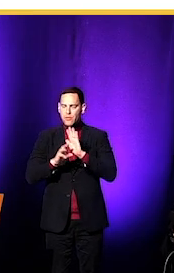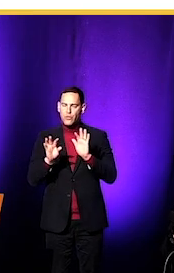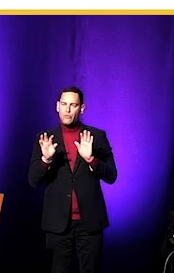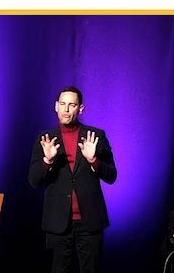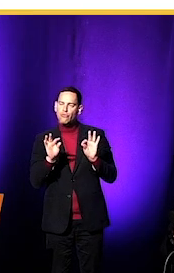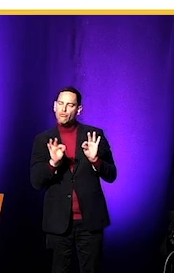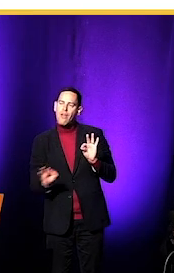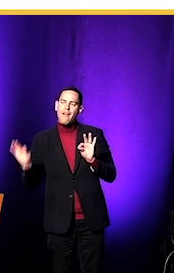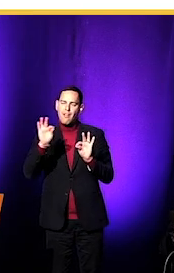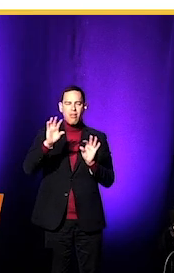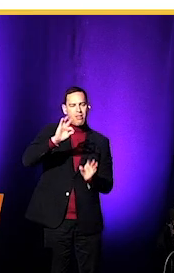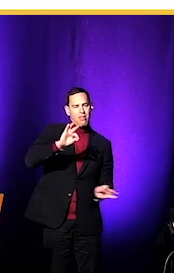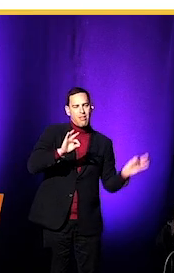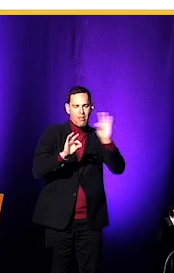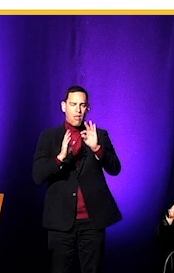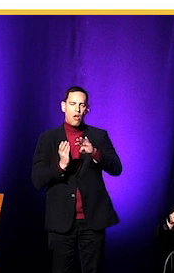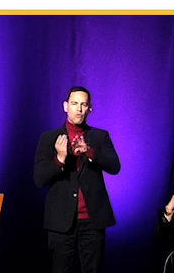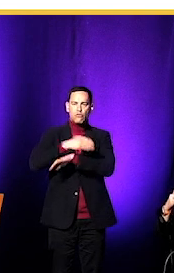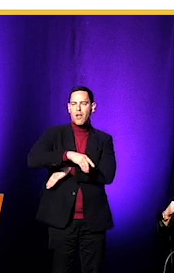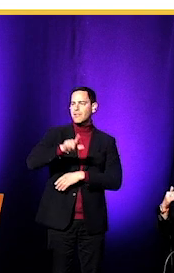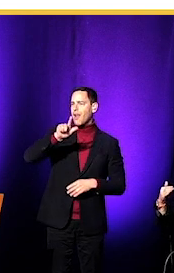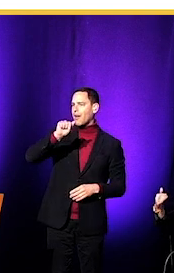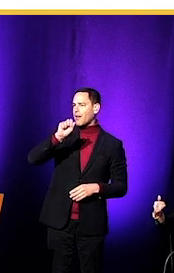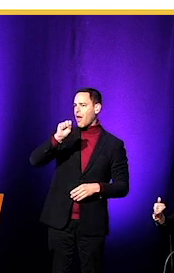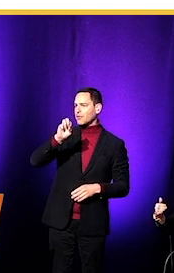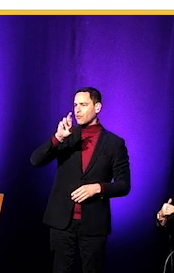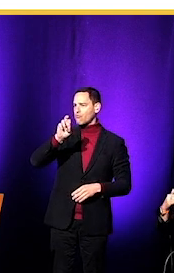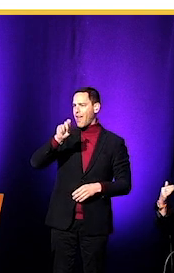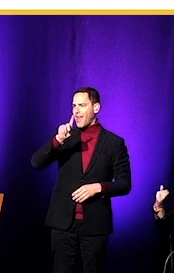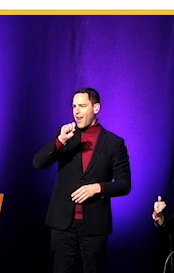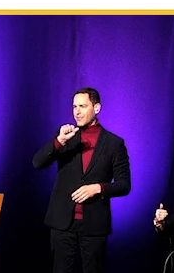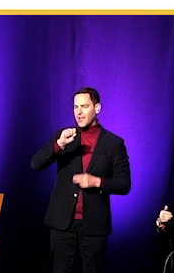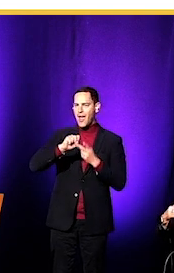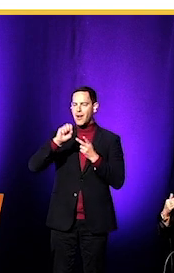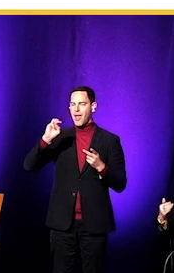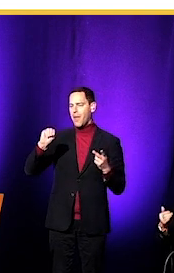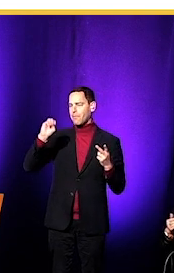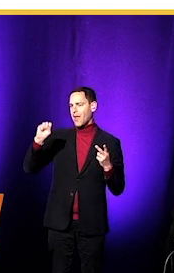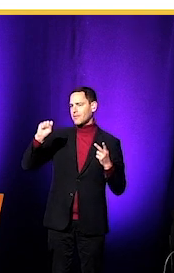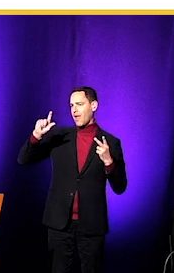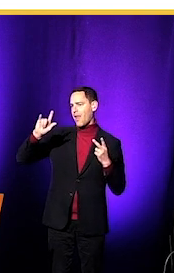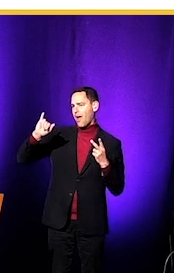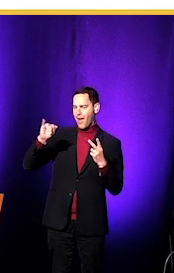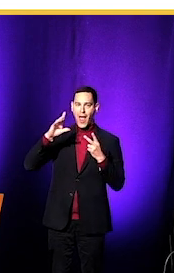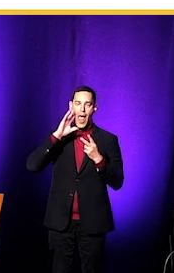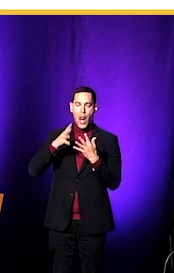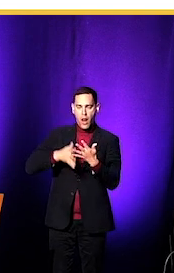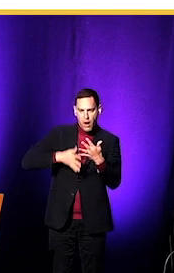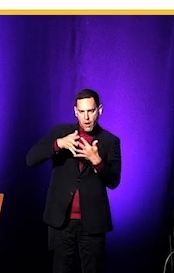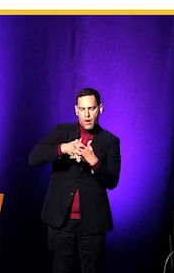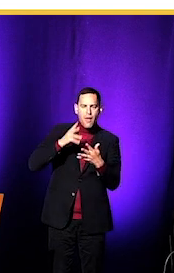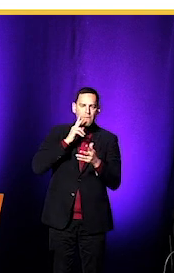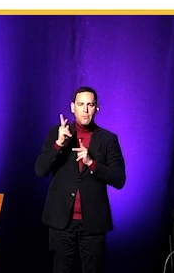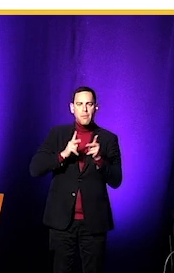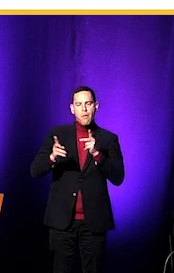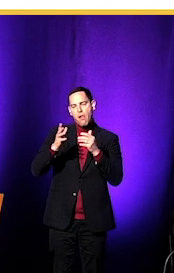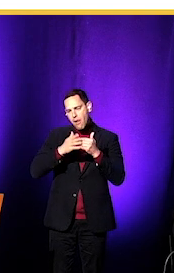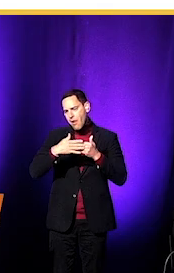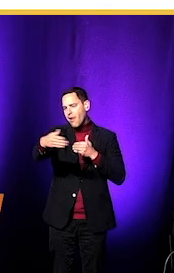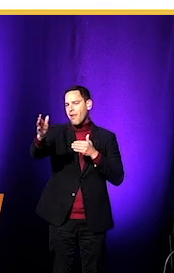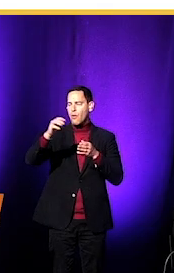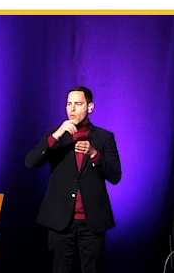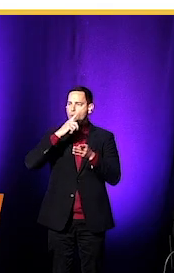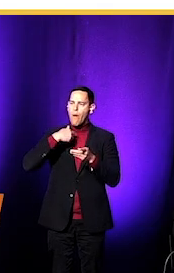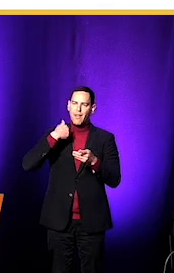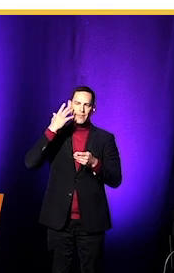and MSLI and long into the futures of the participants who had been part of these ecologies. This